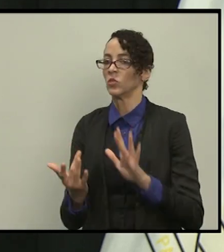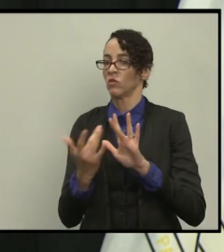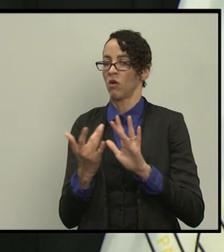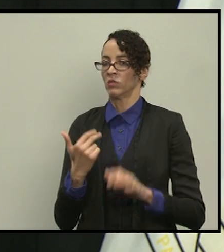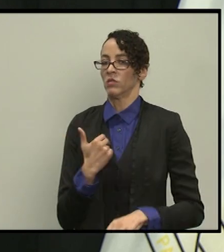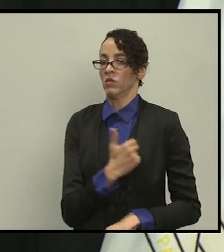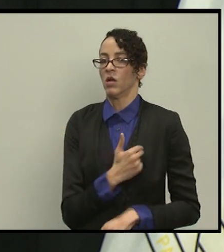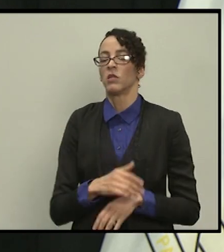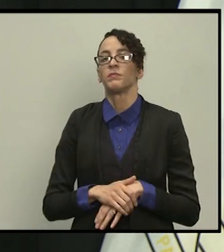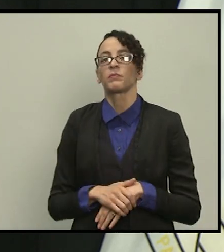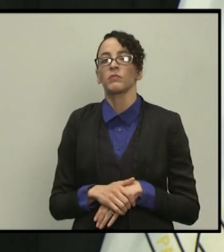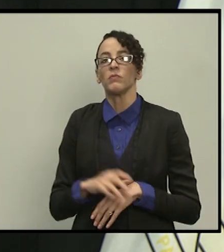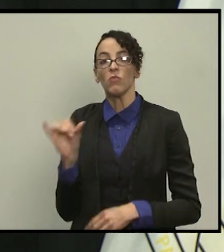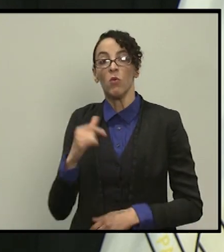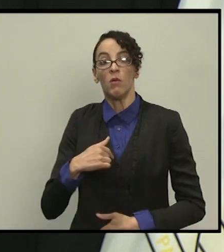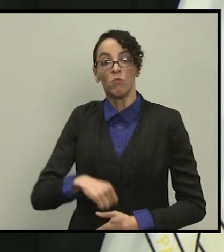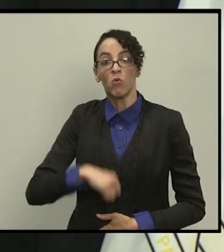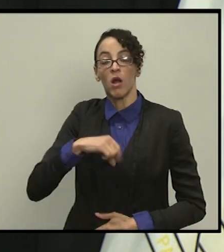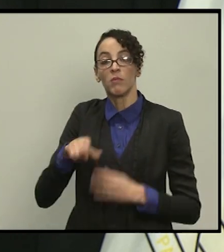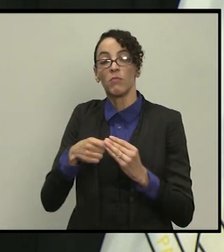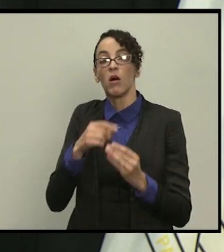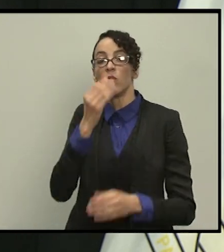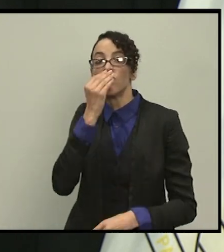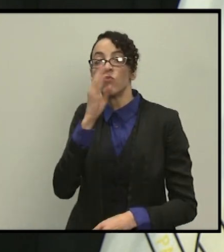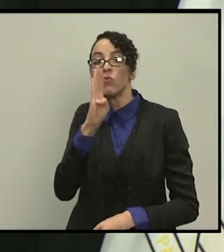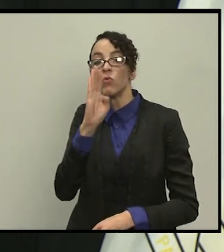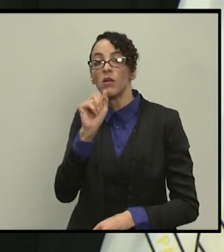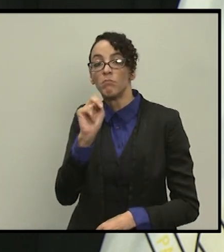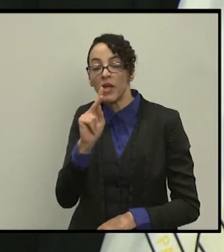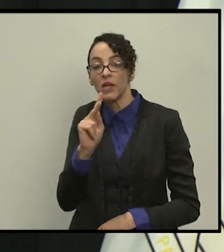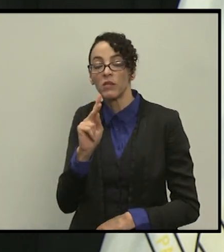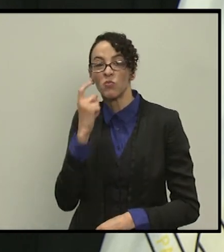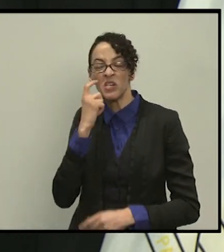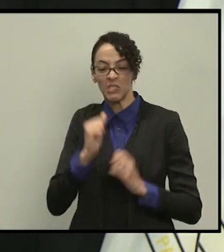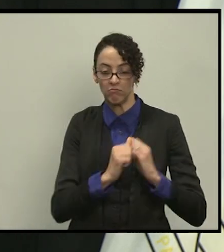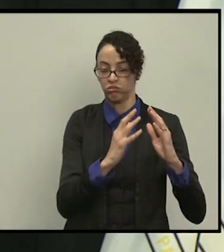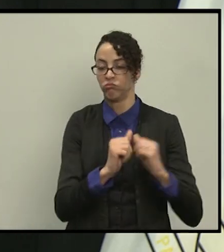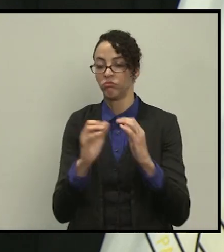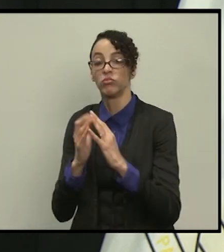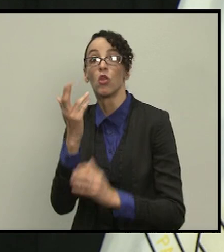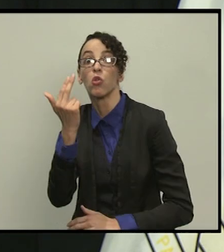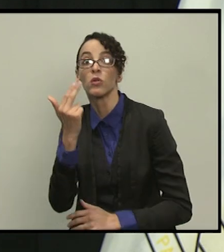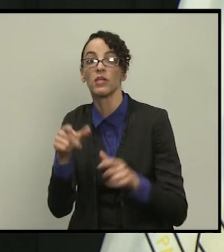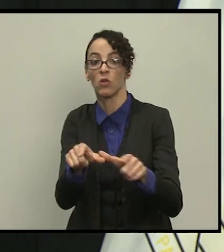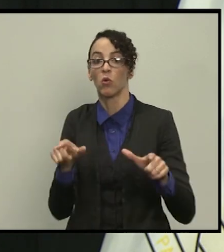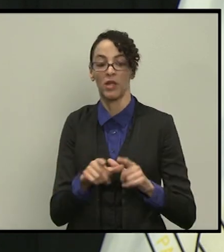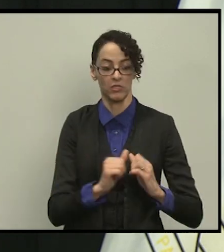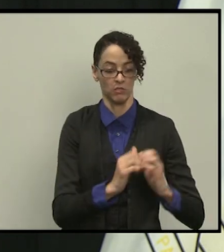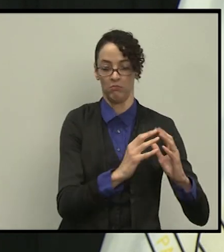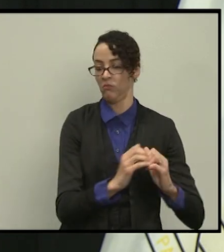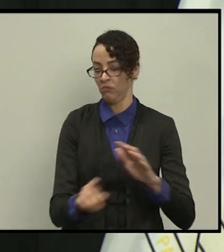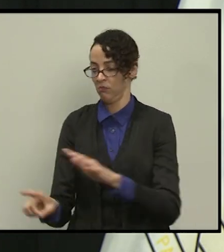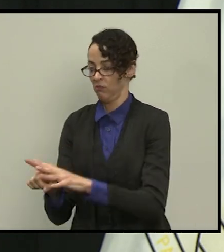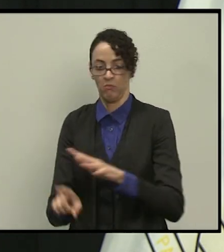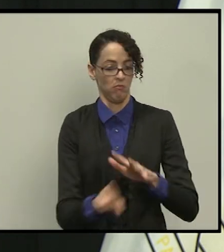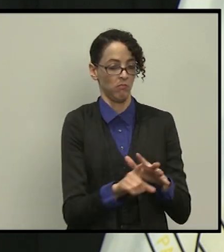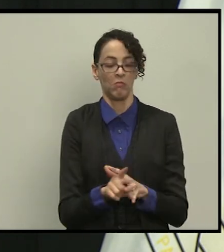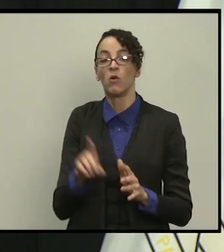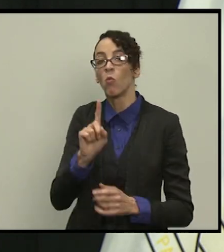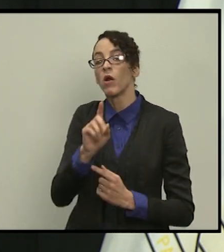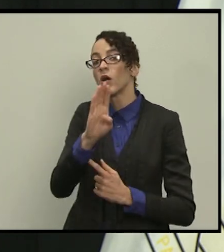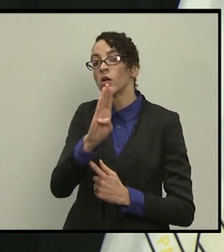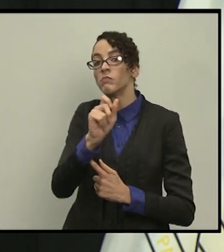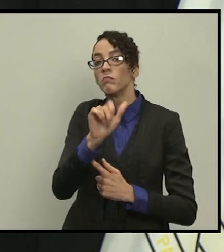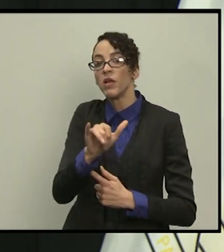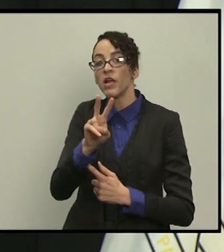up 13 pop-up locations in the Bayview Hunters Point, in the Excelsior, in those communities who are